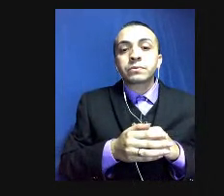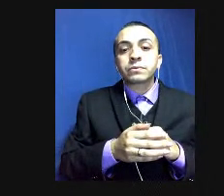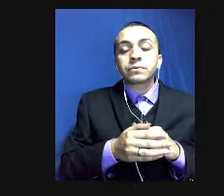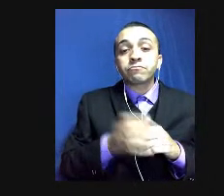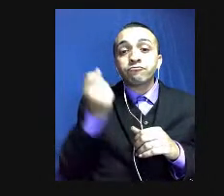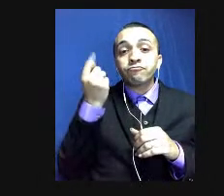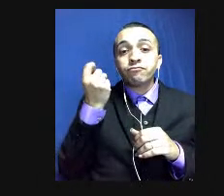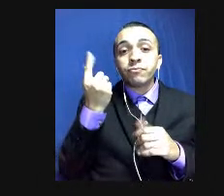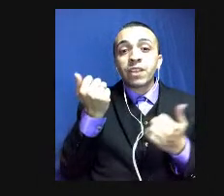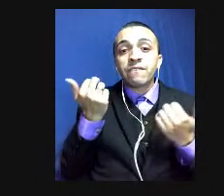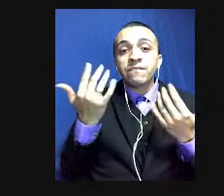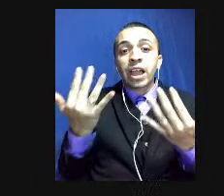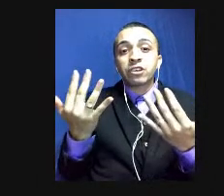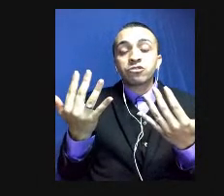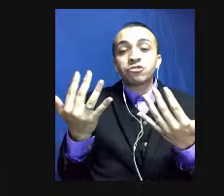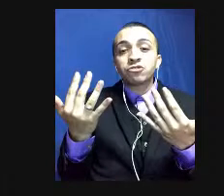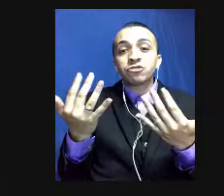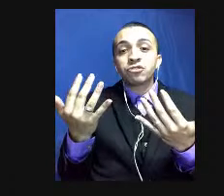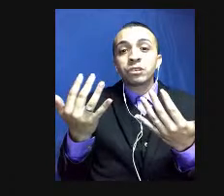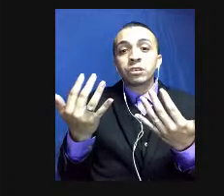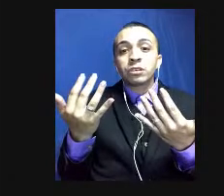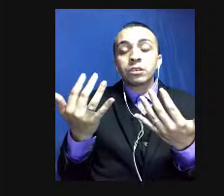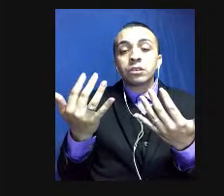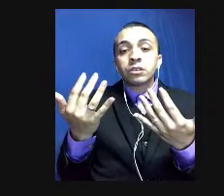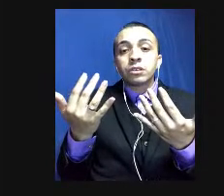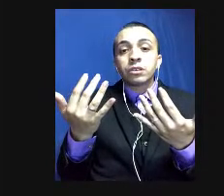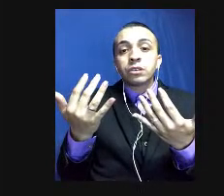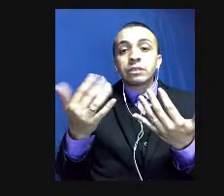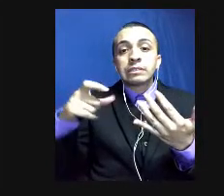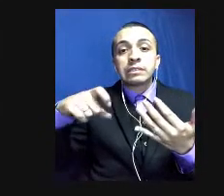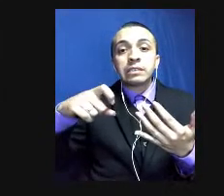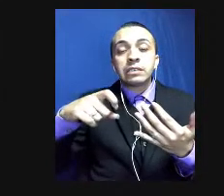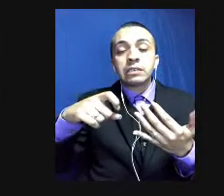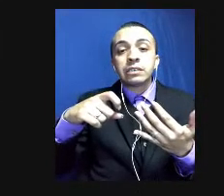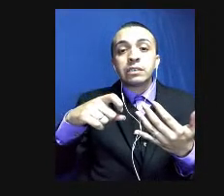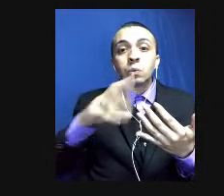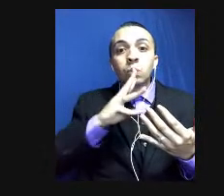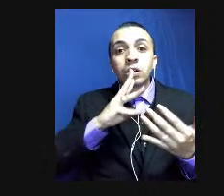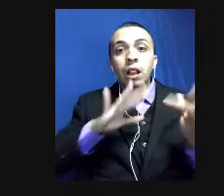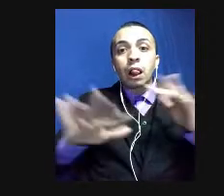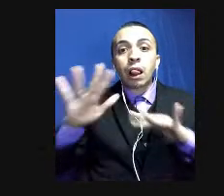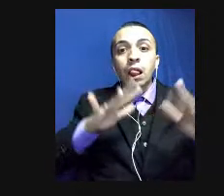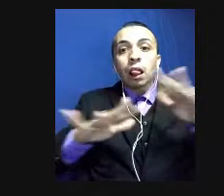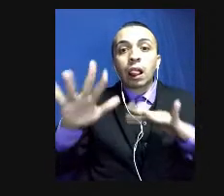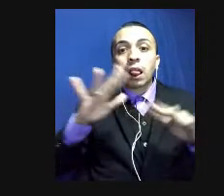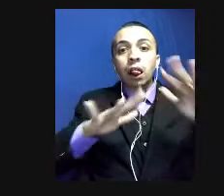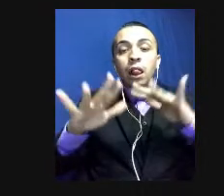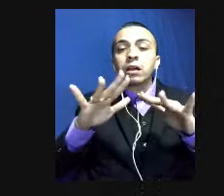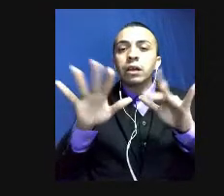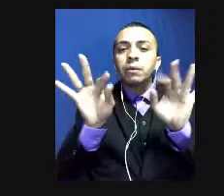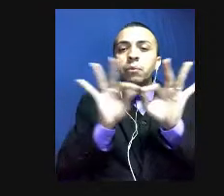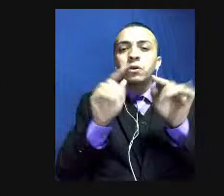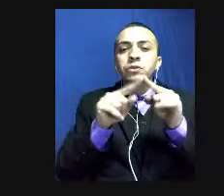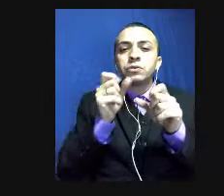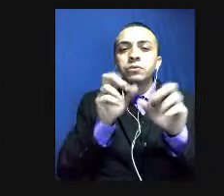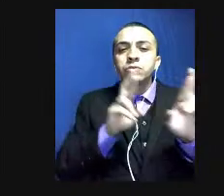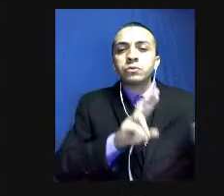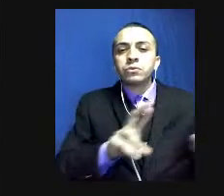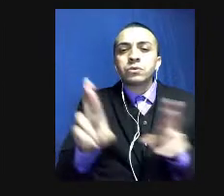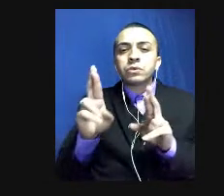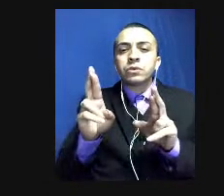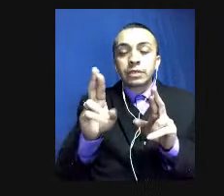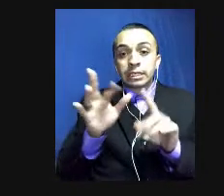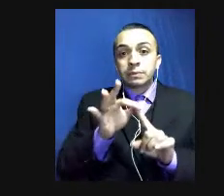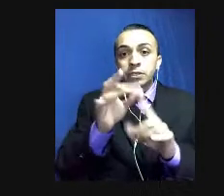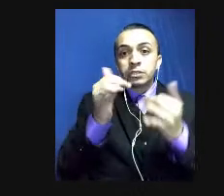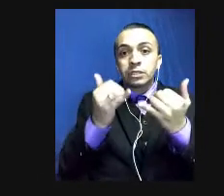Fires in our watershed can amplify the need to prepare and prepare early, especially as the rainy season is approaching.